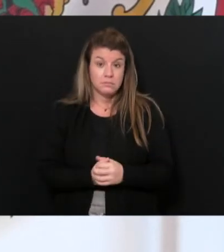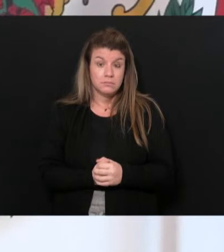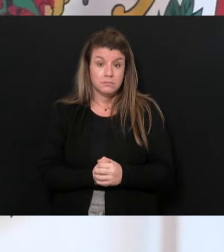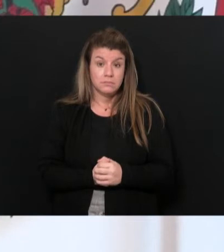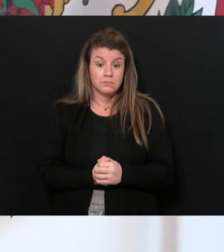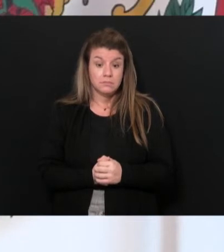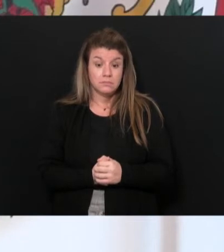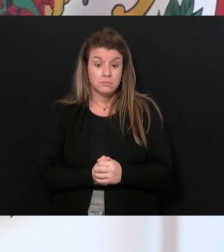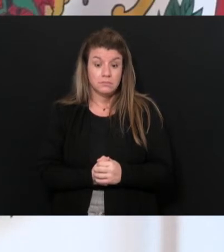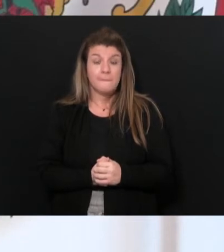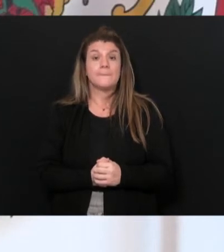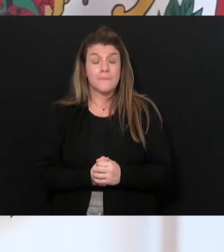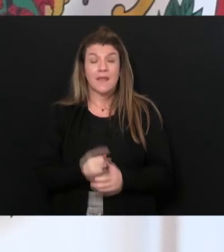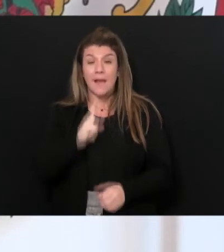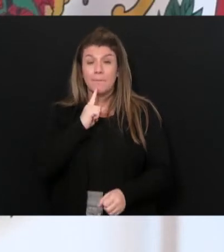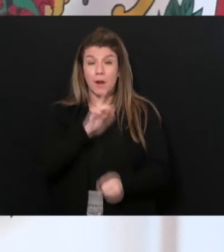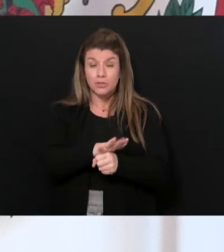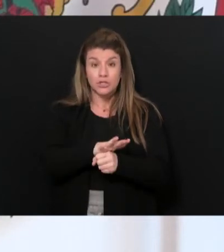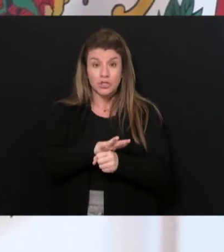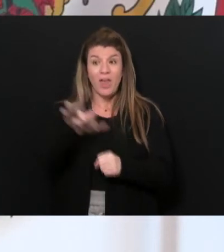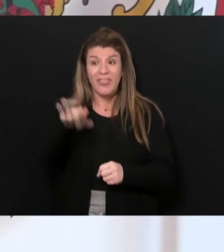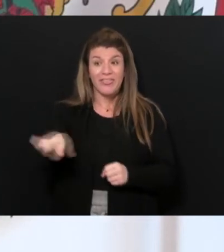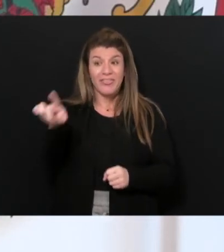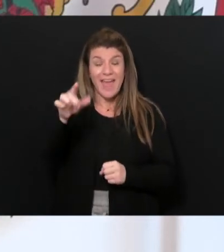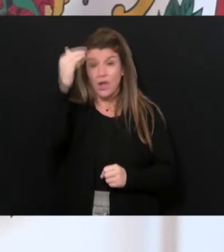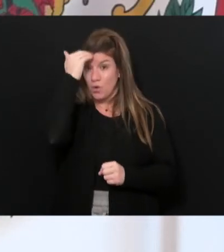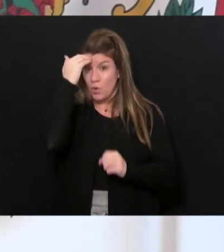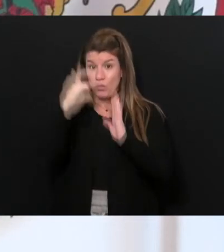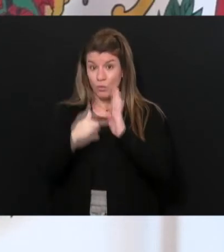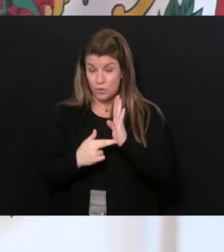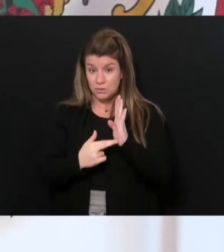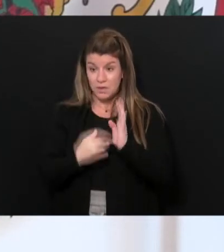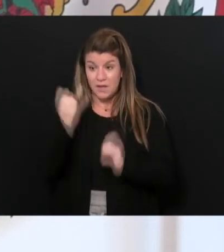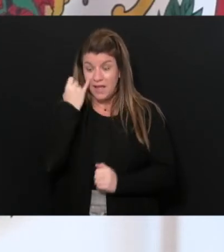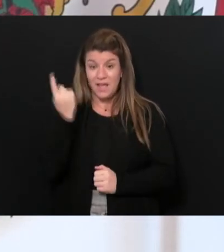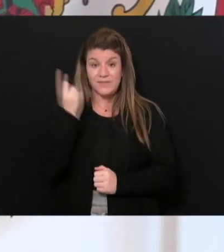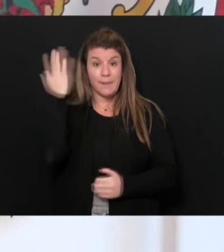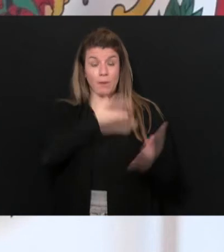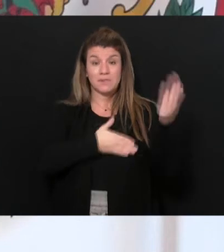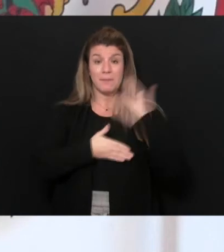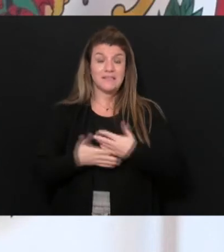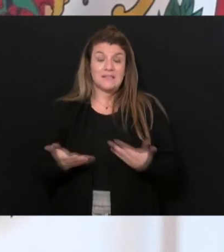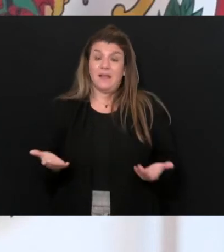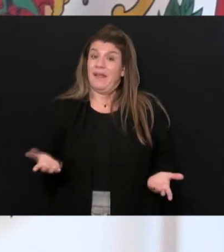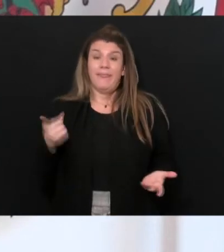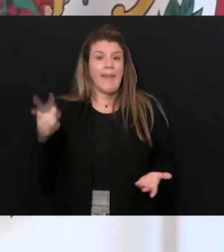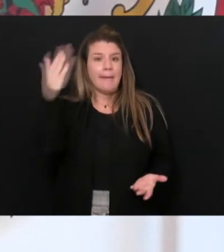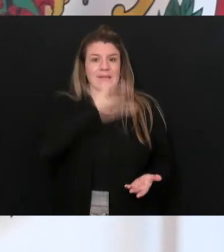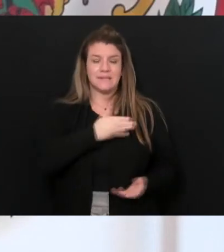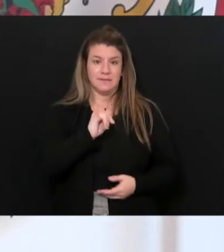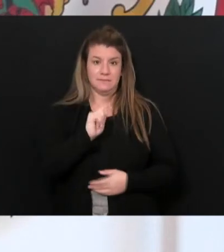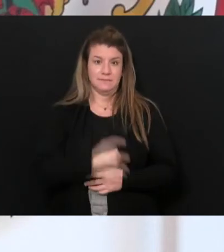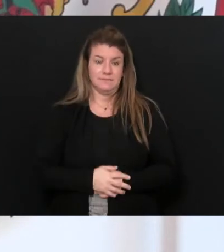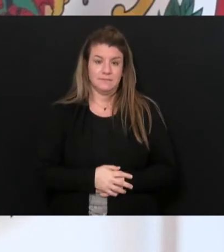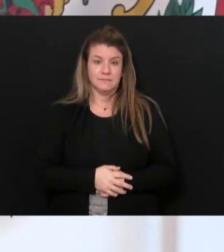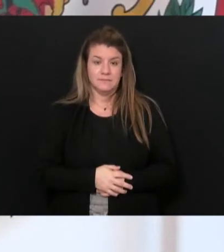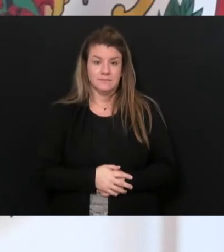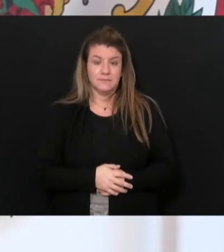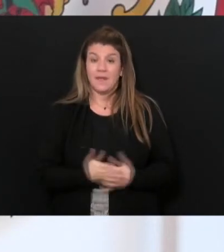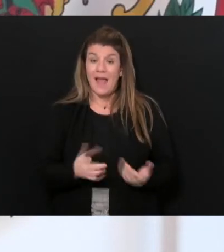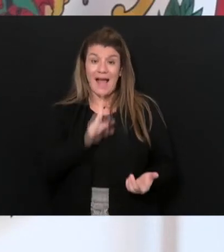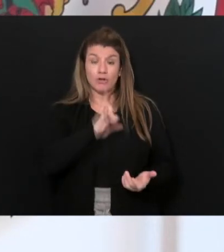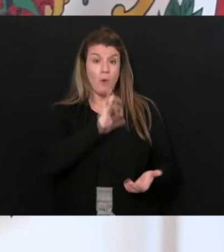I'll promise you these people knew the protocols, and if there was something that was missed, it was just missed. I told my